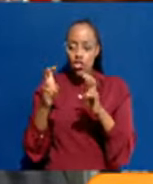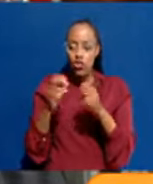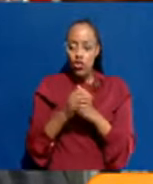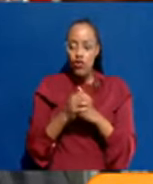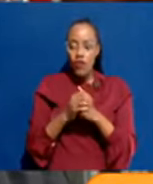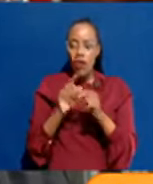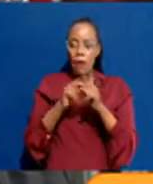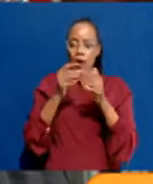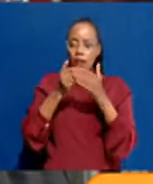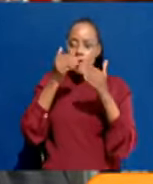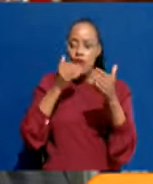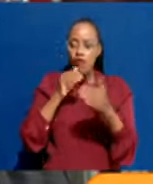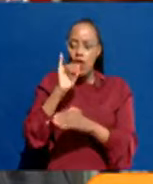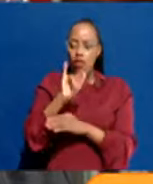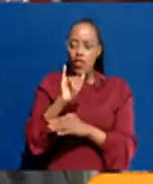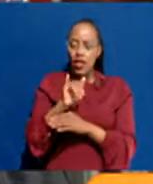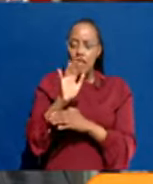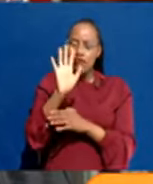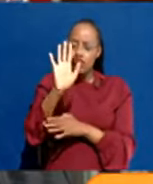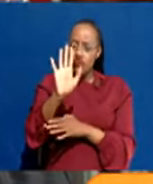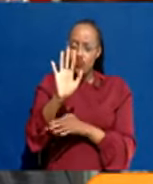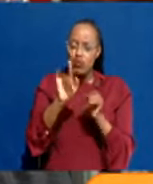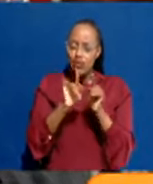But before that, Ambassador.